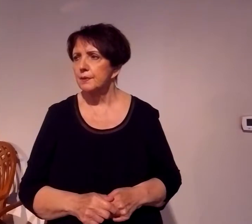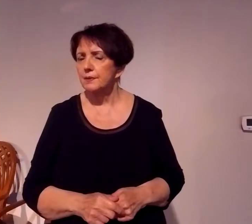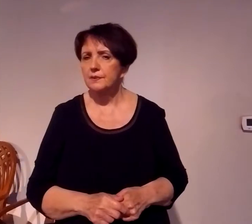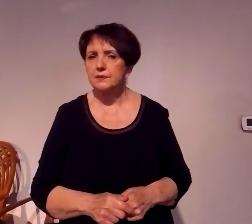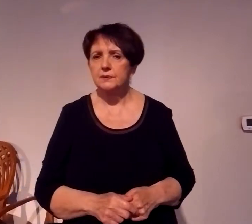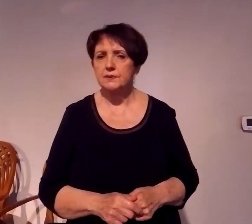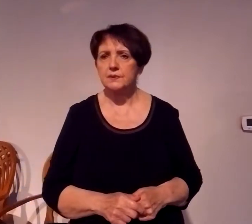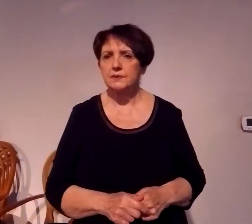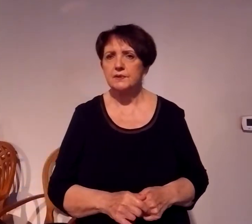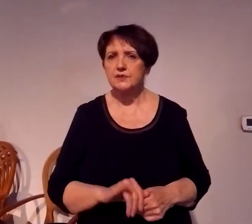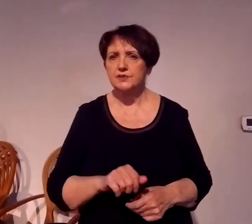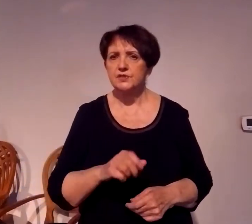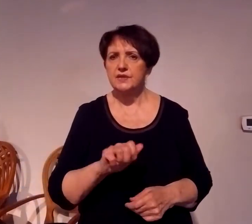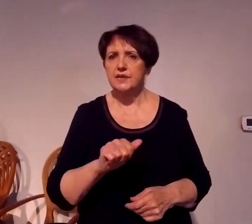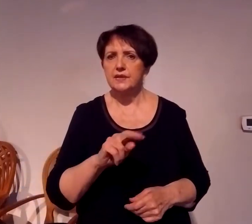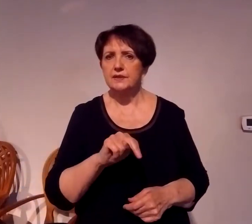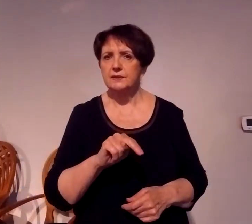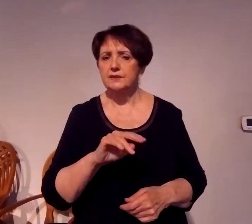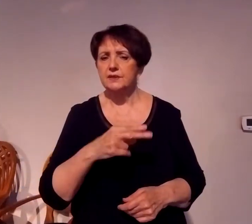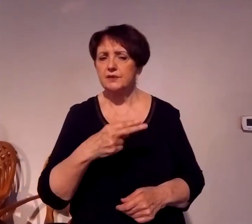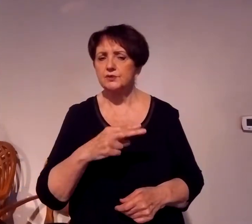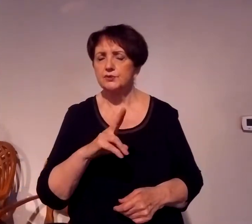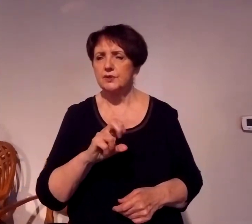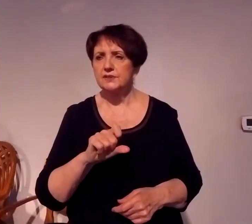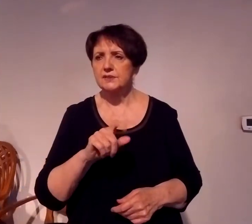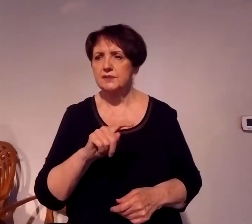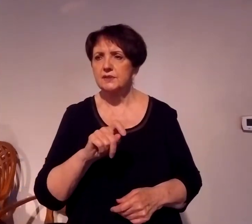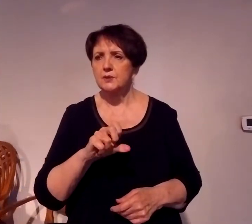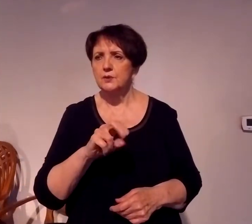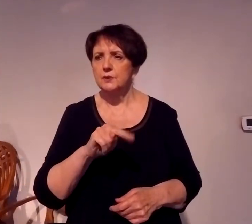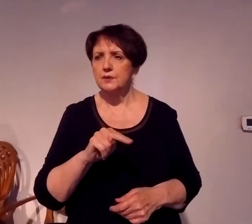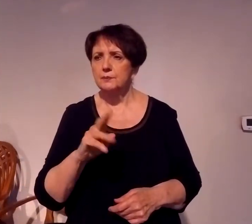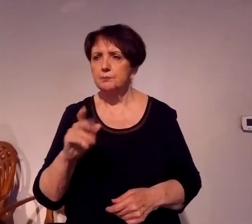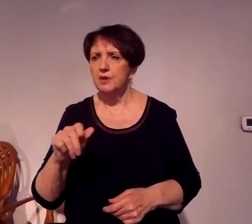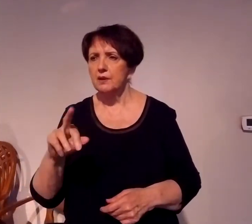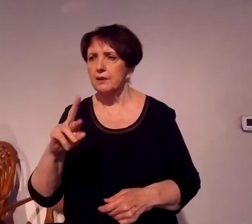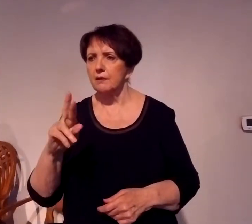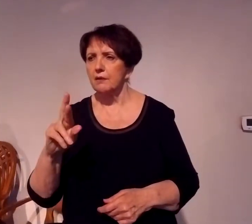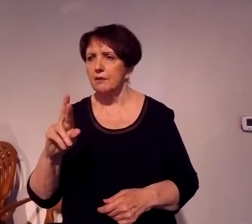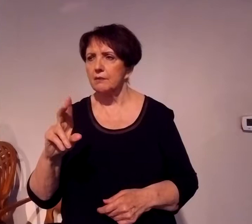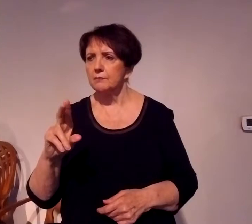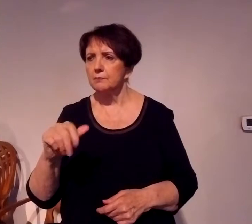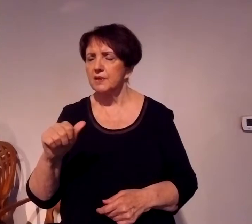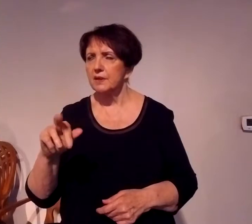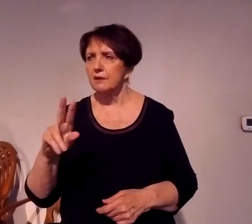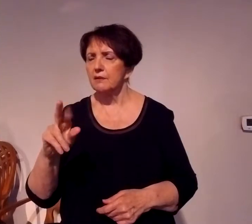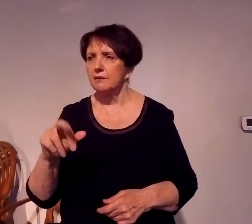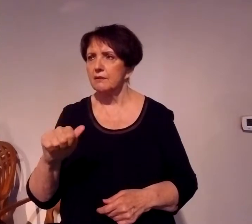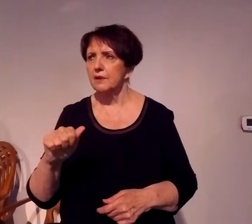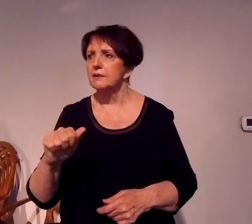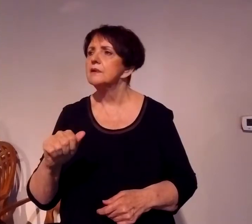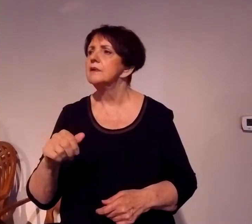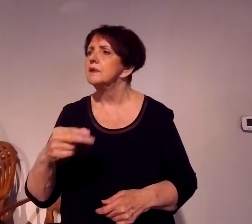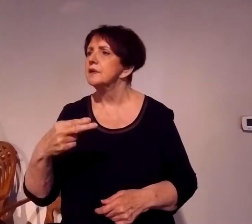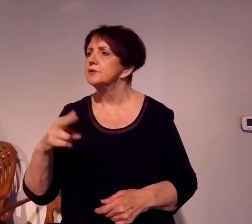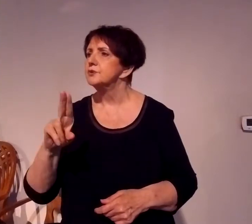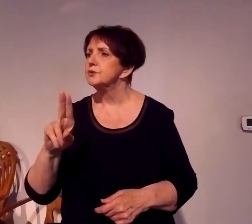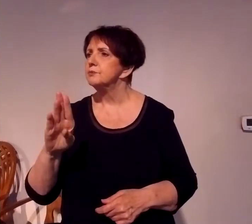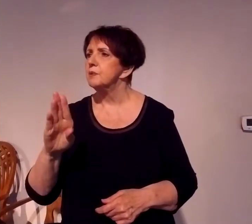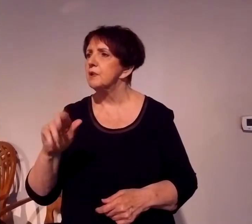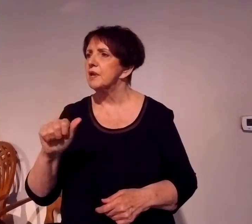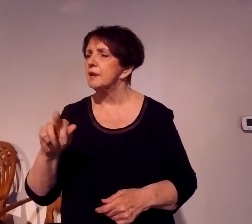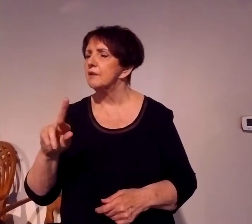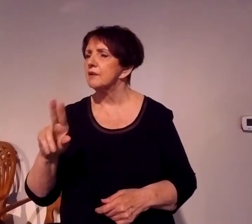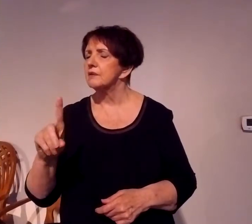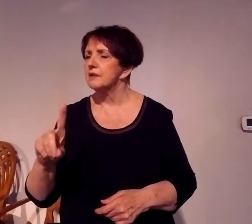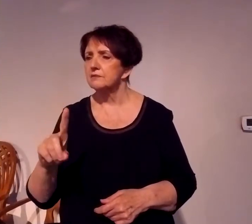Jean Houston, Barbara Marx Hubbard, some of the people that have been talking about this, Buckminster Fuller, for many, many, many